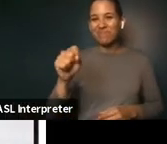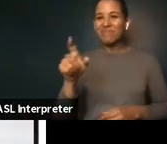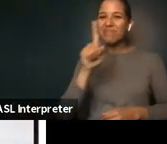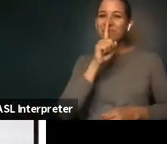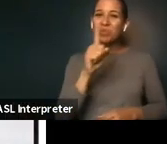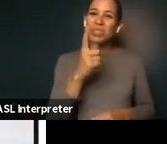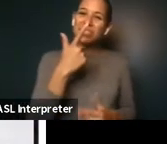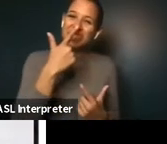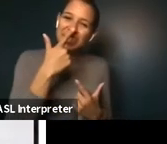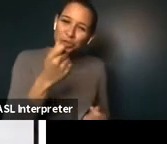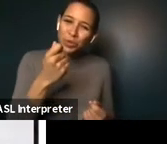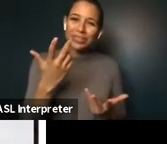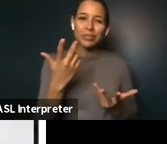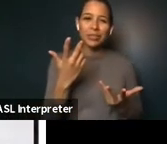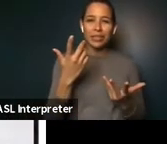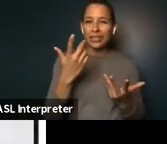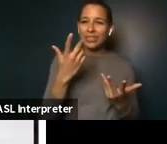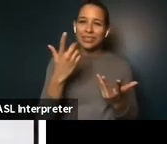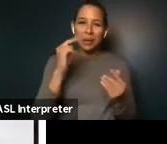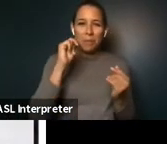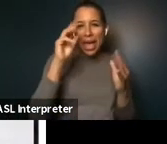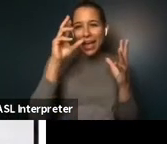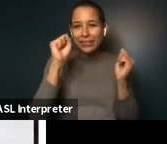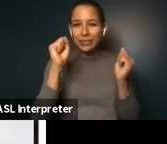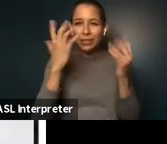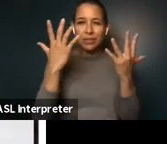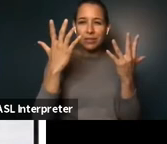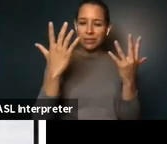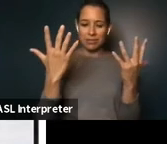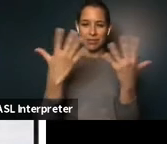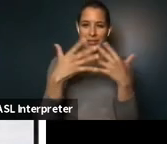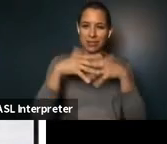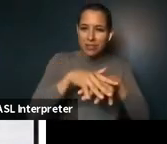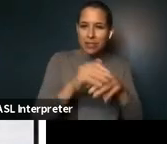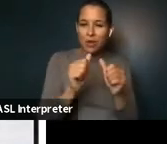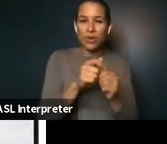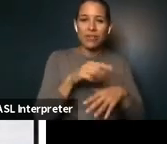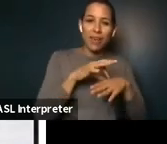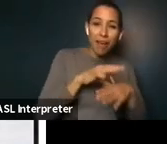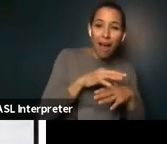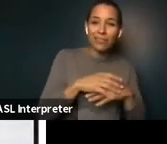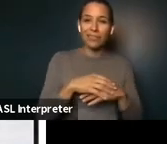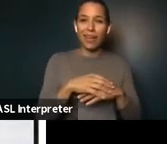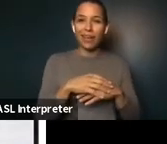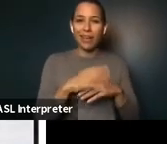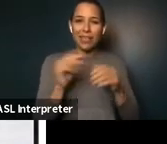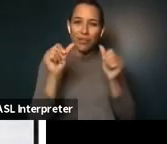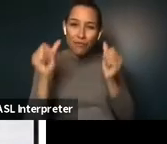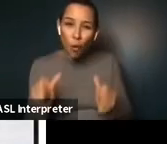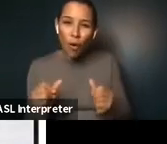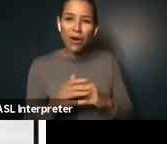between that, the, the content of it and the form of it in the sense that